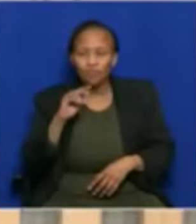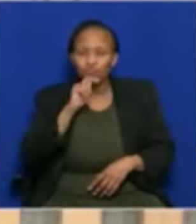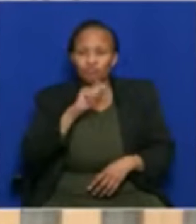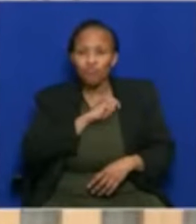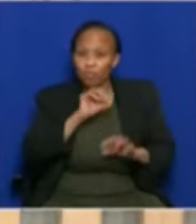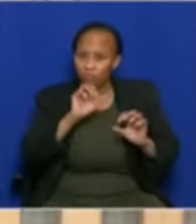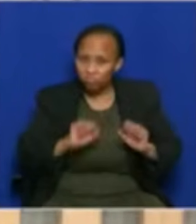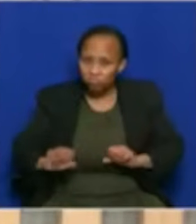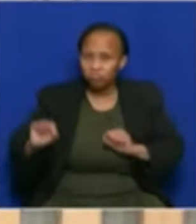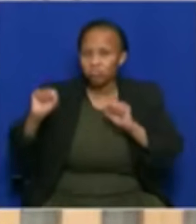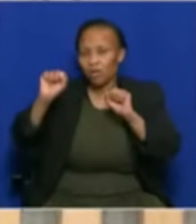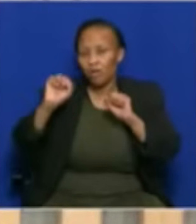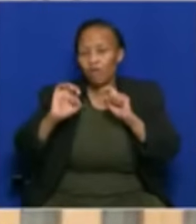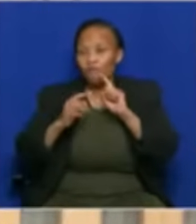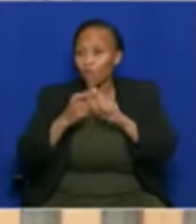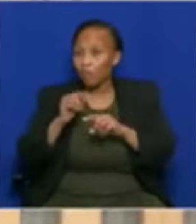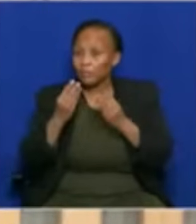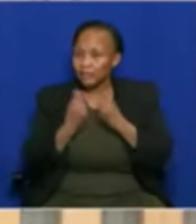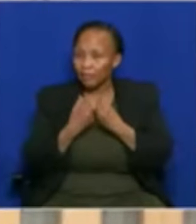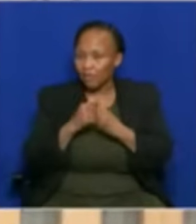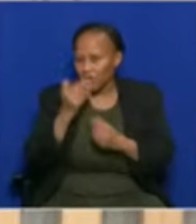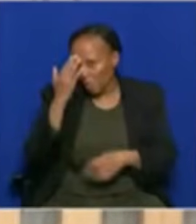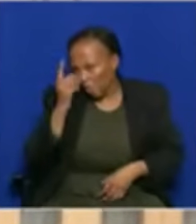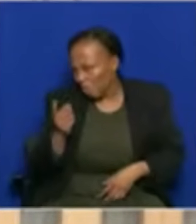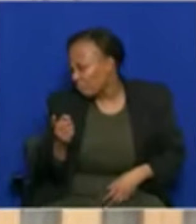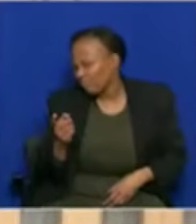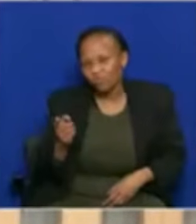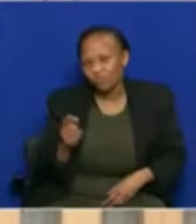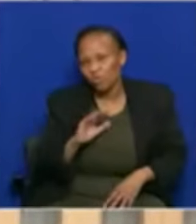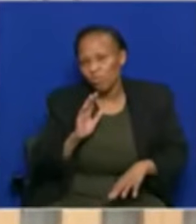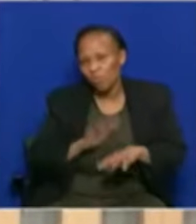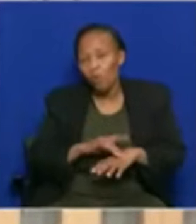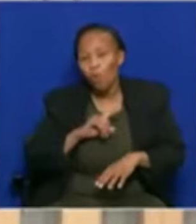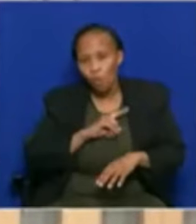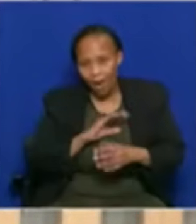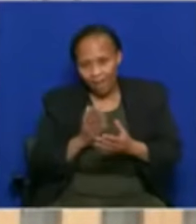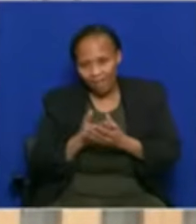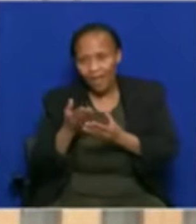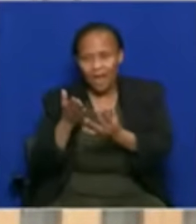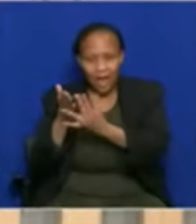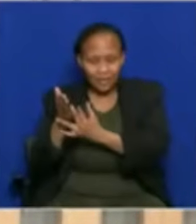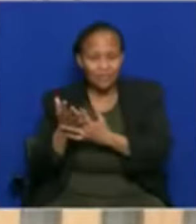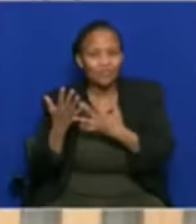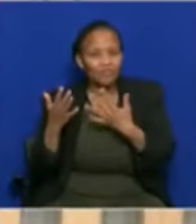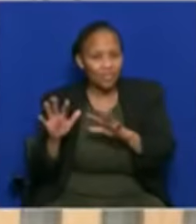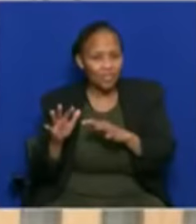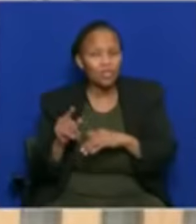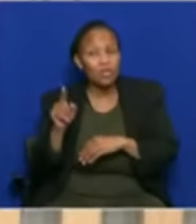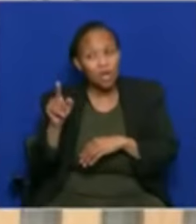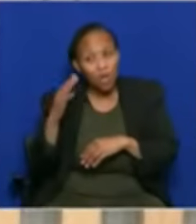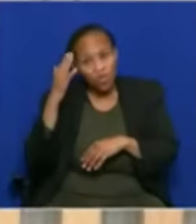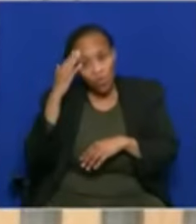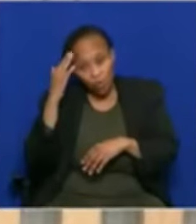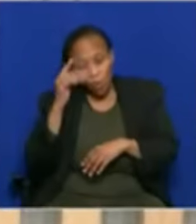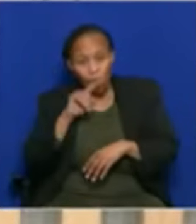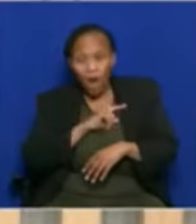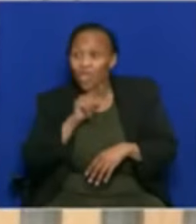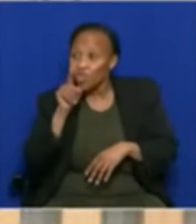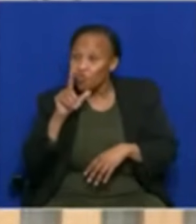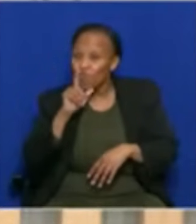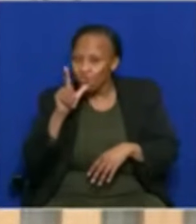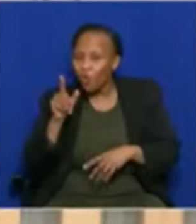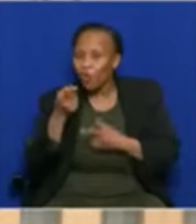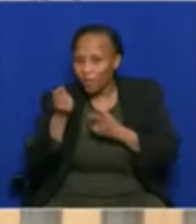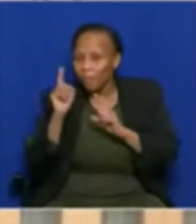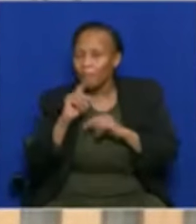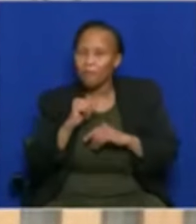what they know. It's what they know embellished by what you have told them. And I say that is improper. Do